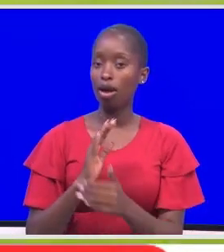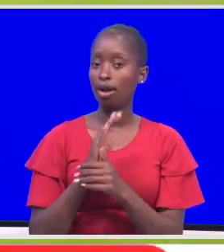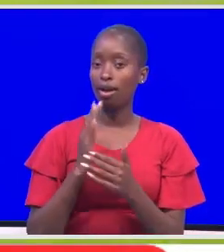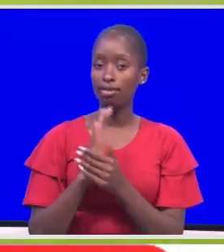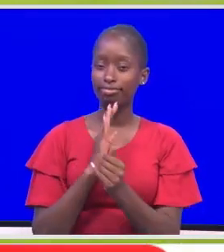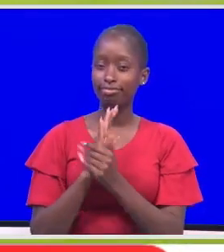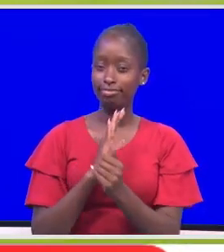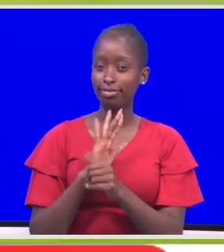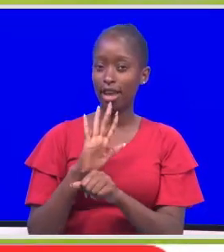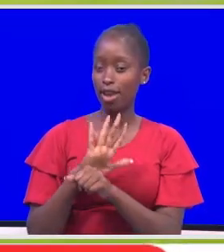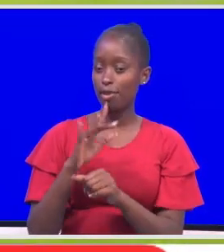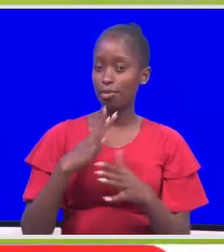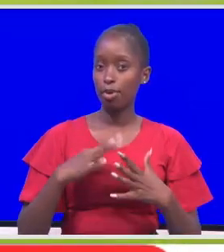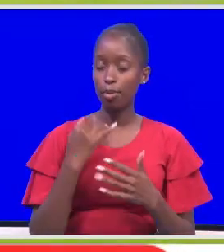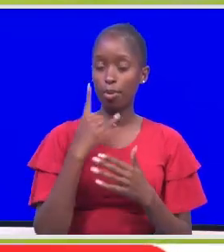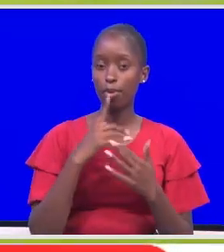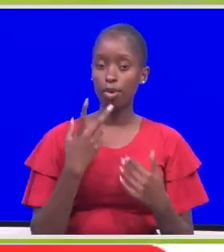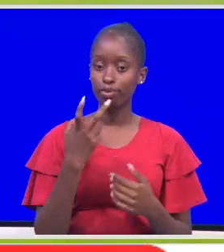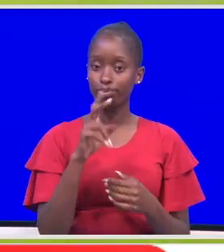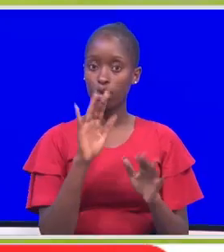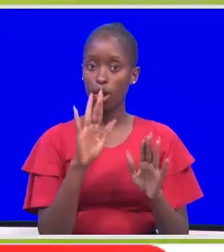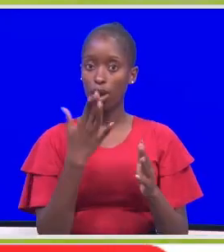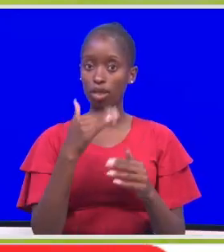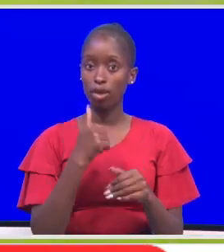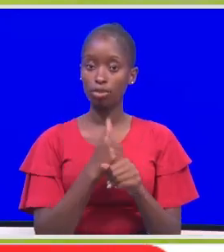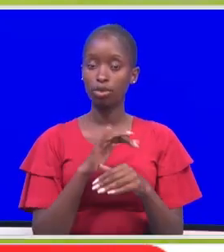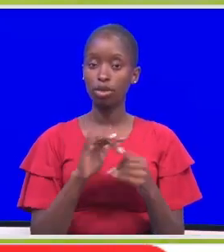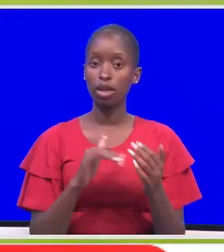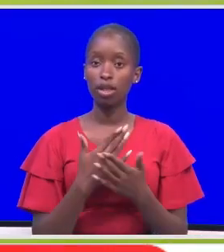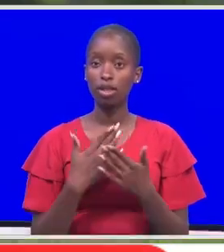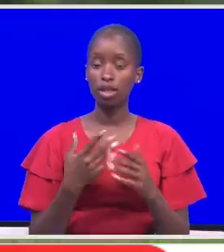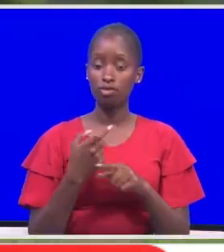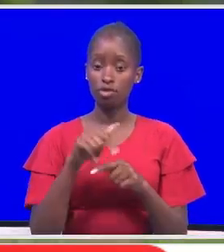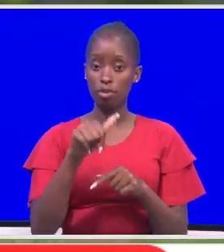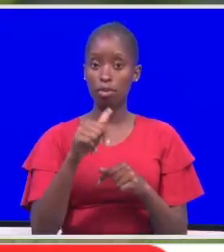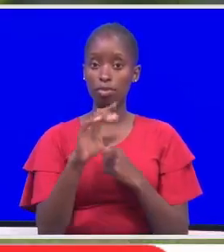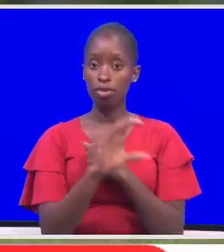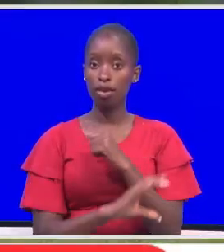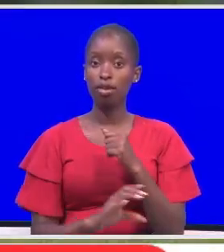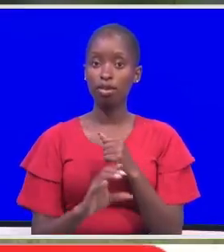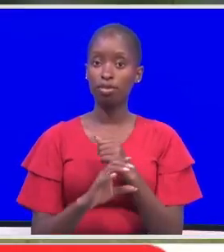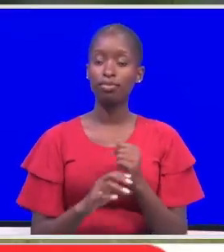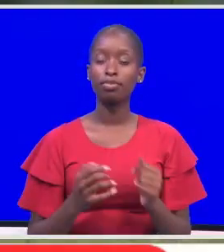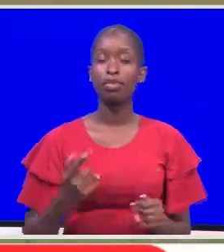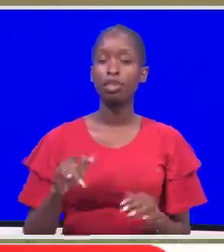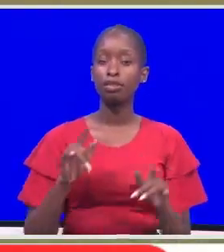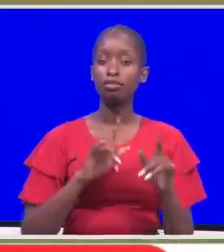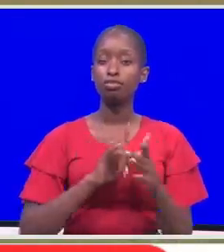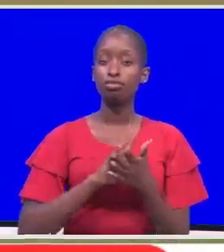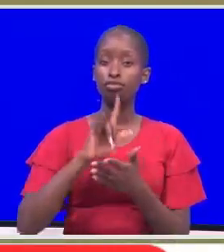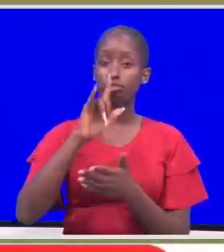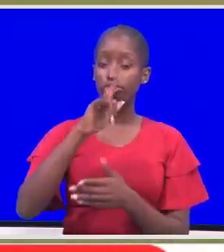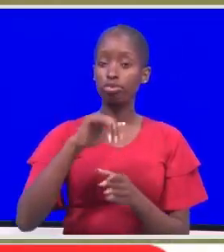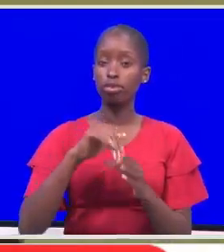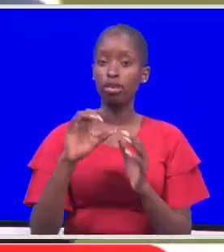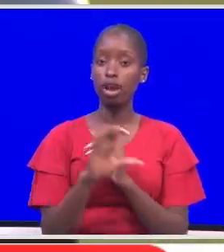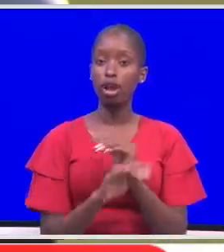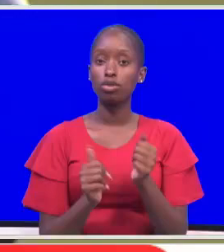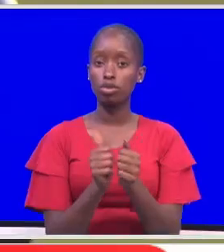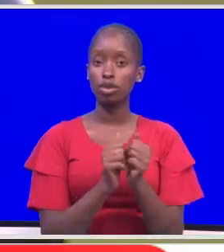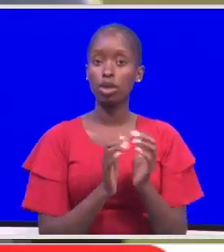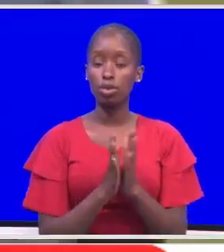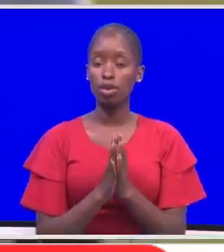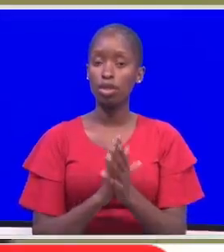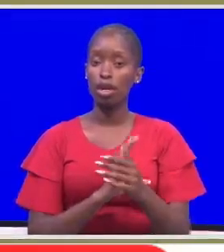it. It will make my game improve more. She'll be flying the country's flag together with Captain Naomi